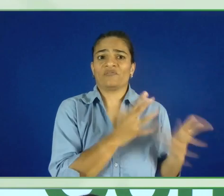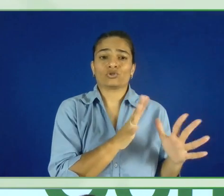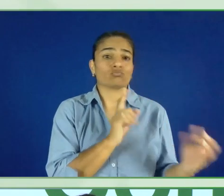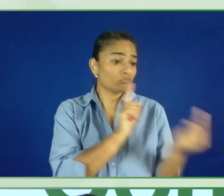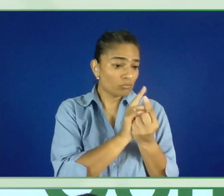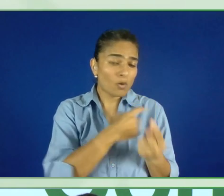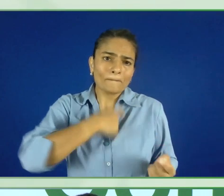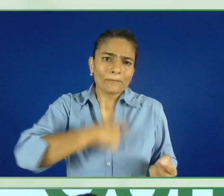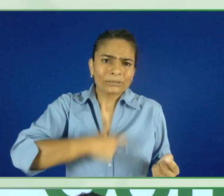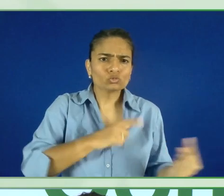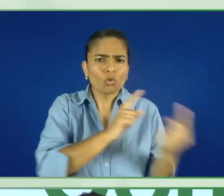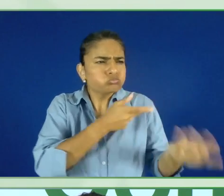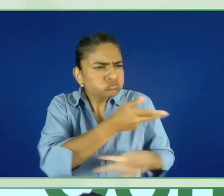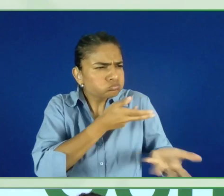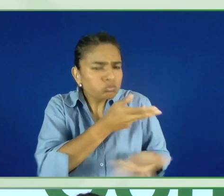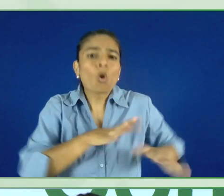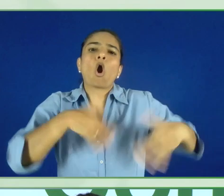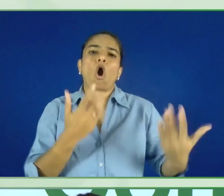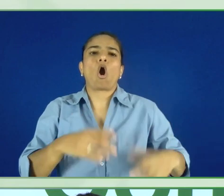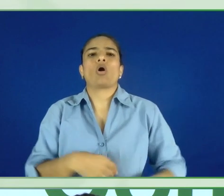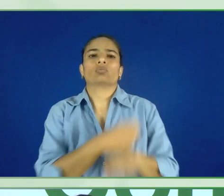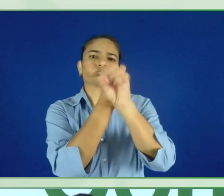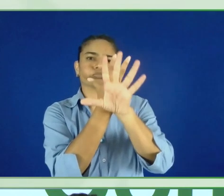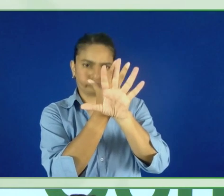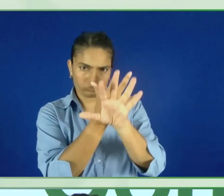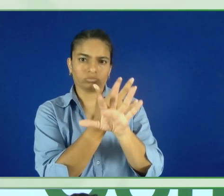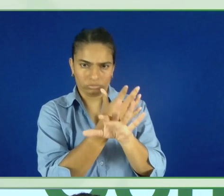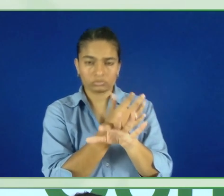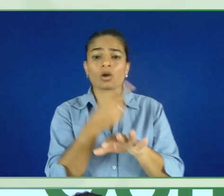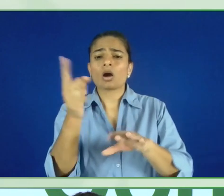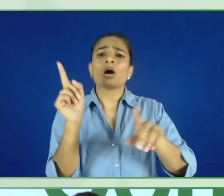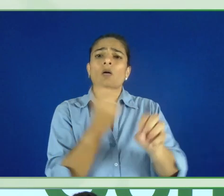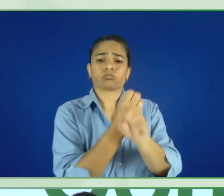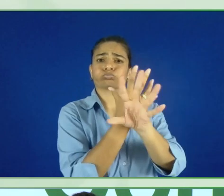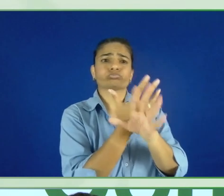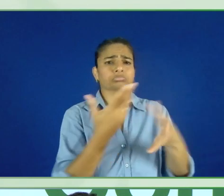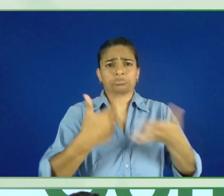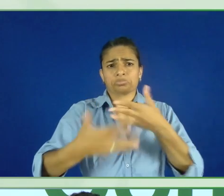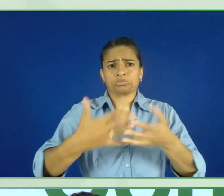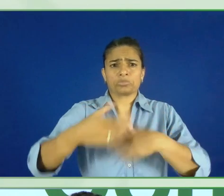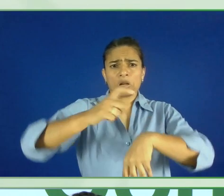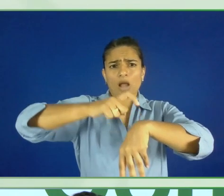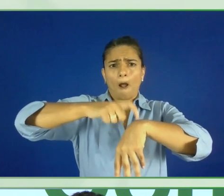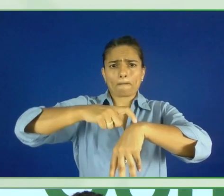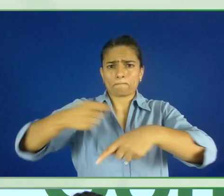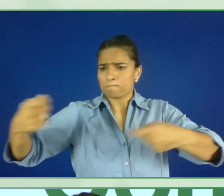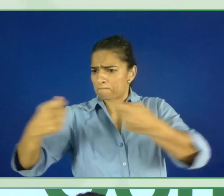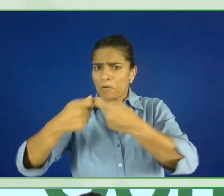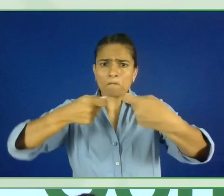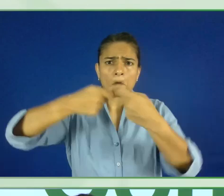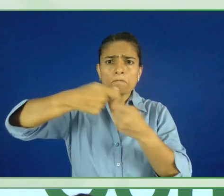of doing virtual mentorships is that we can now match mentors and mentees from across the country. So if you have a very